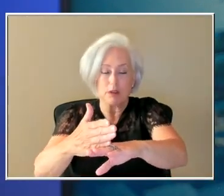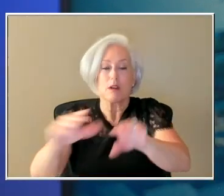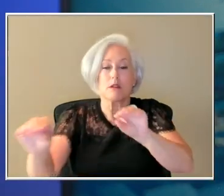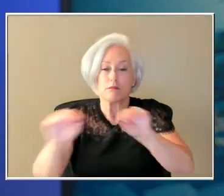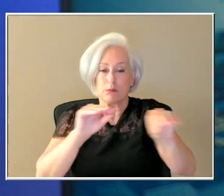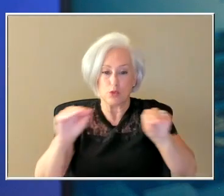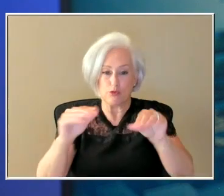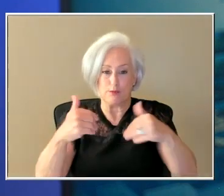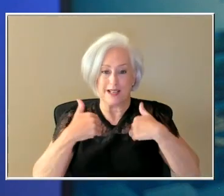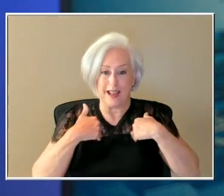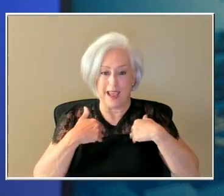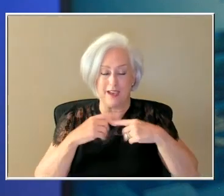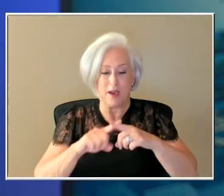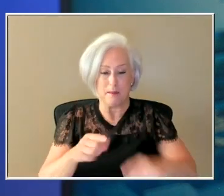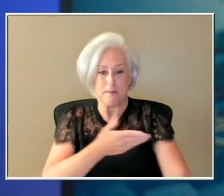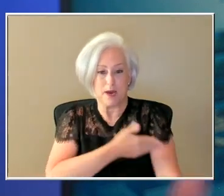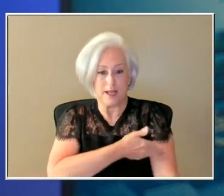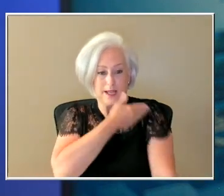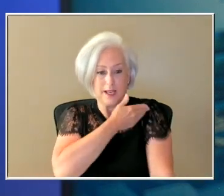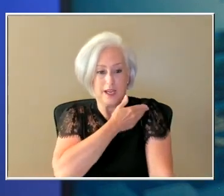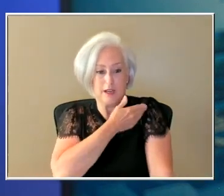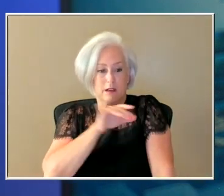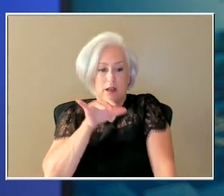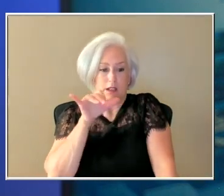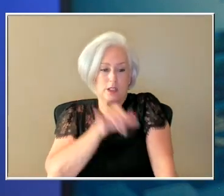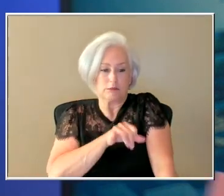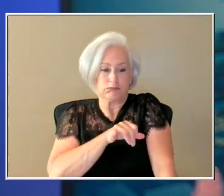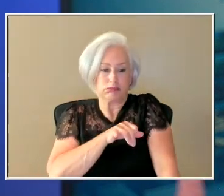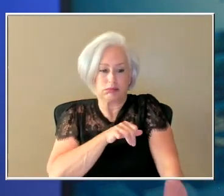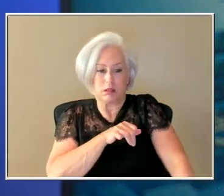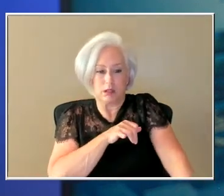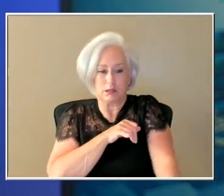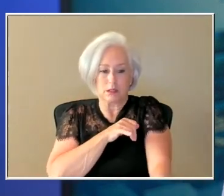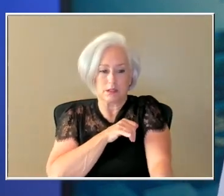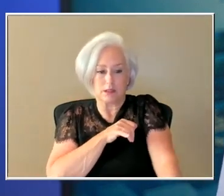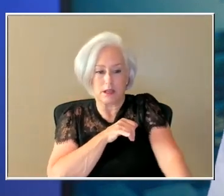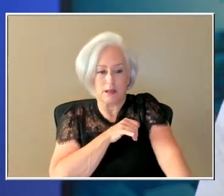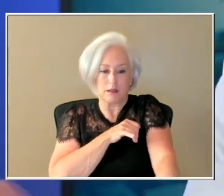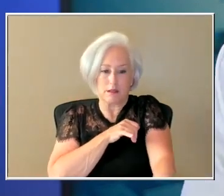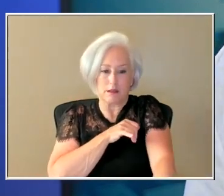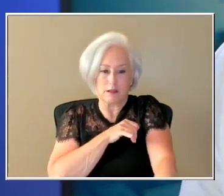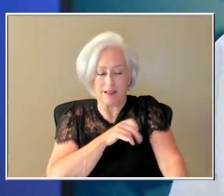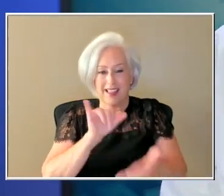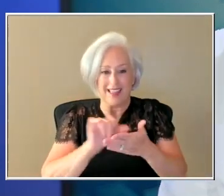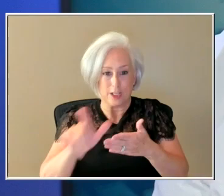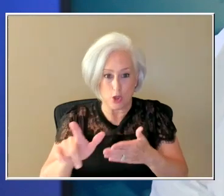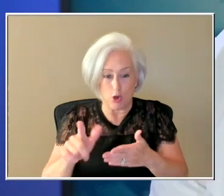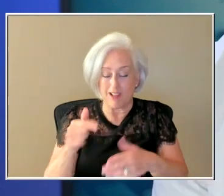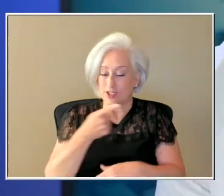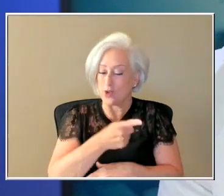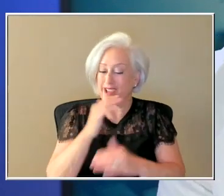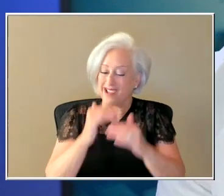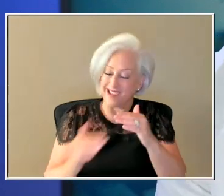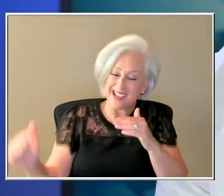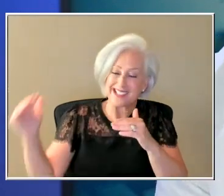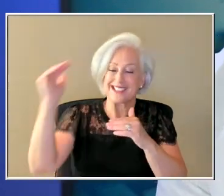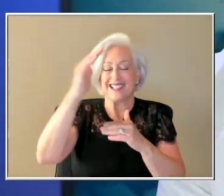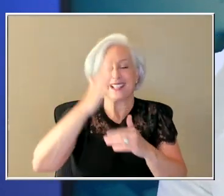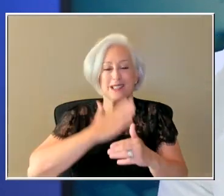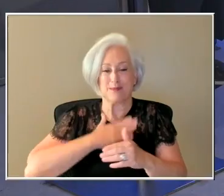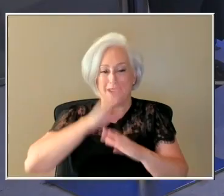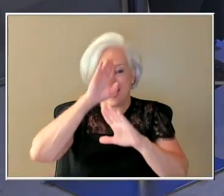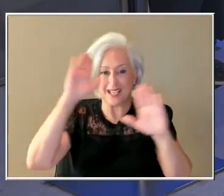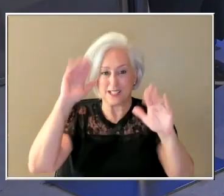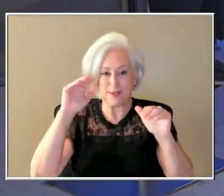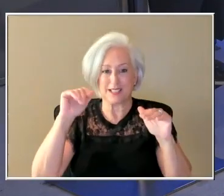exceeds all expectations. Obviously not just for me, but my entire cohort of orthopedic oncologists around the country.